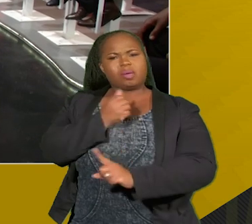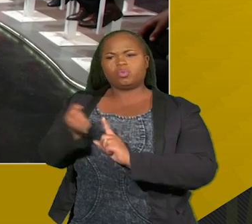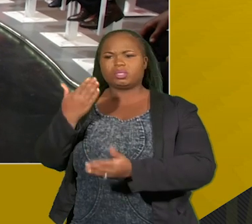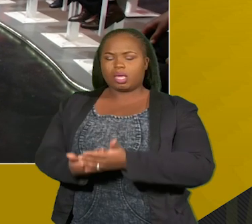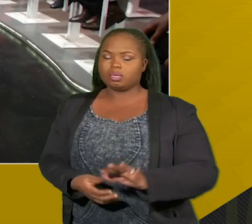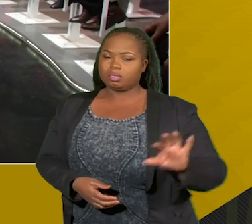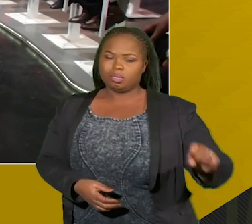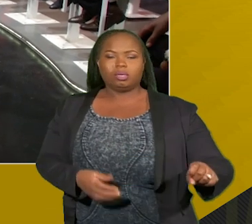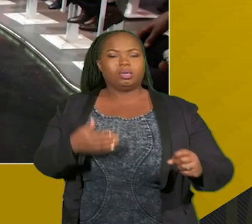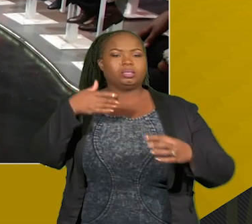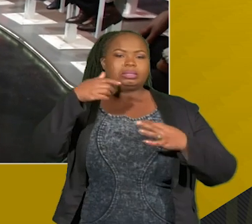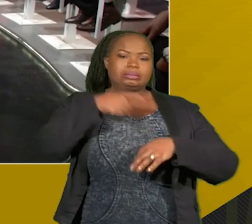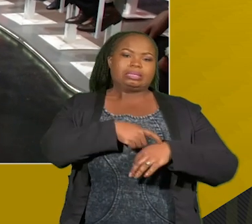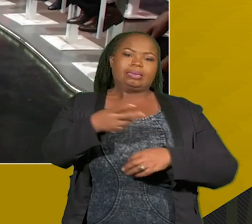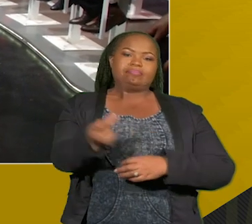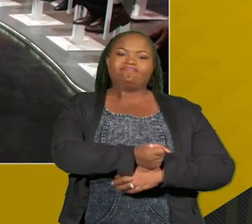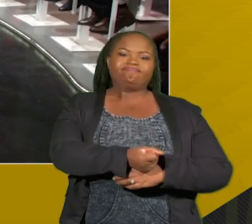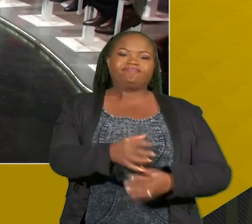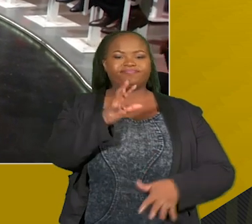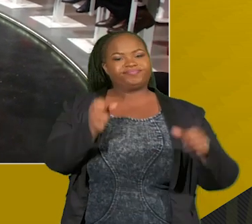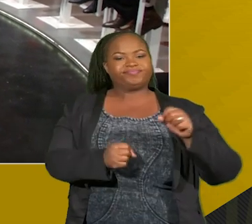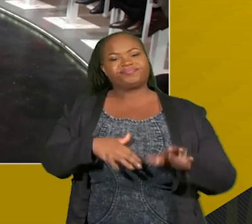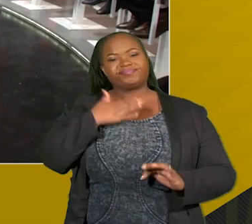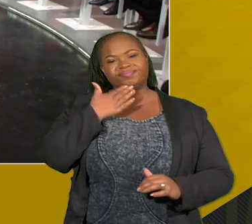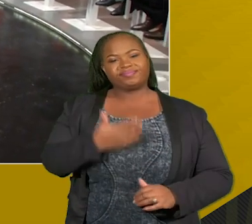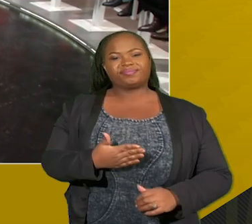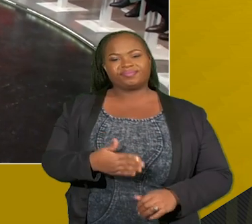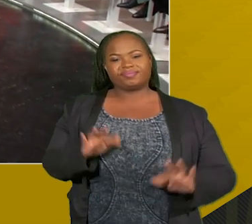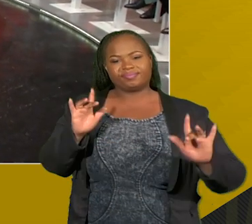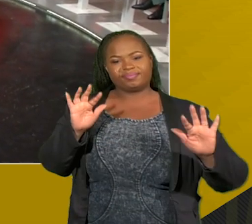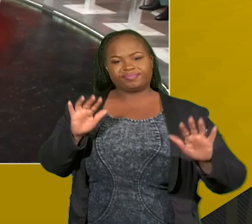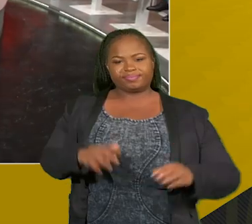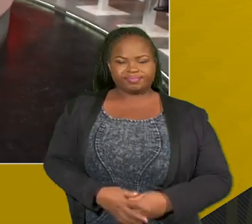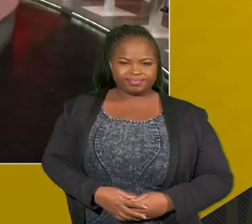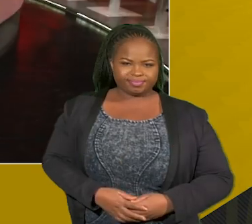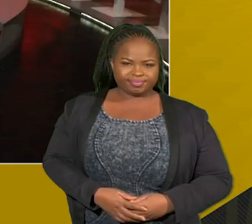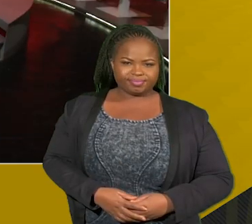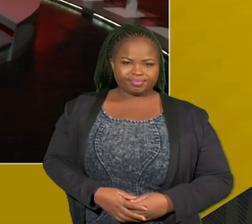you on of that. Time, it's been a pleasure.